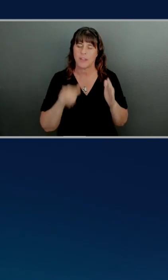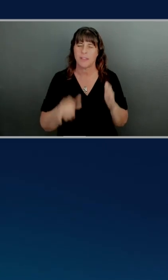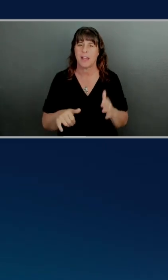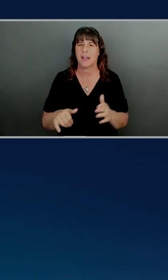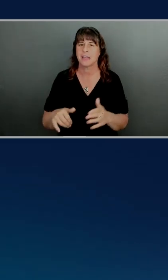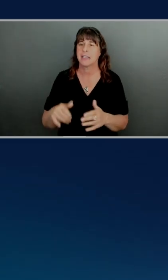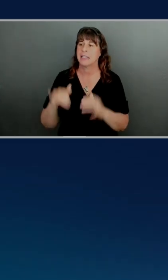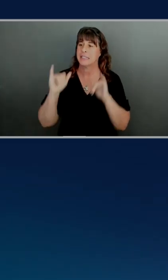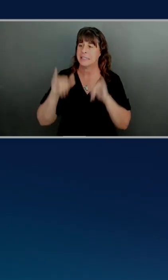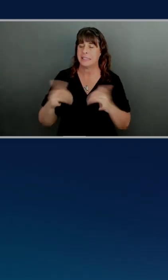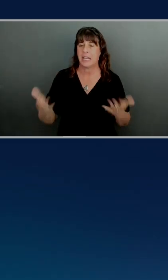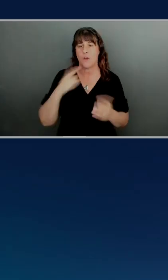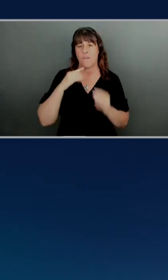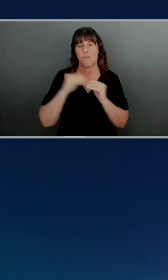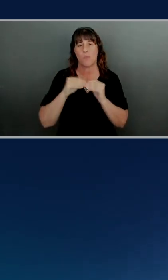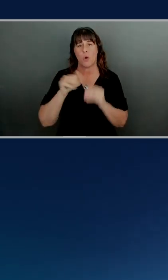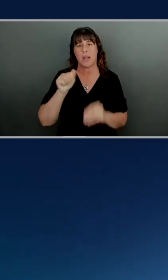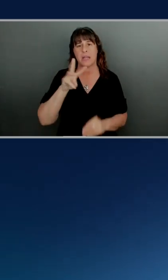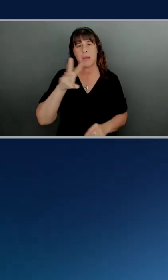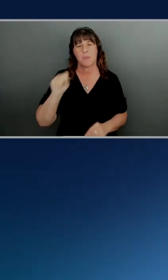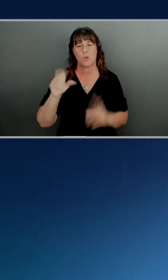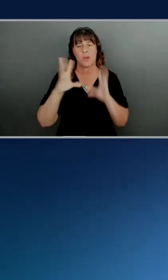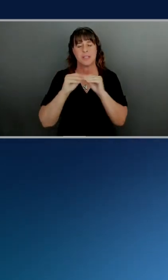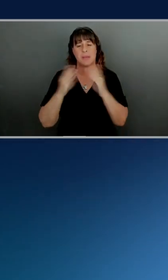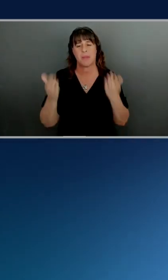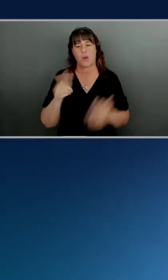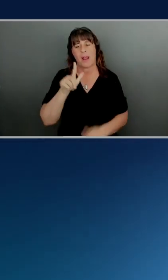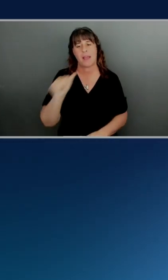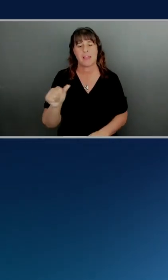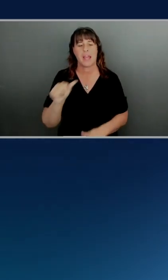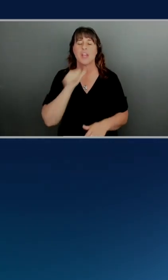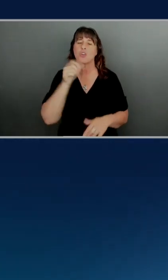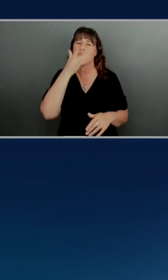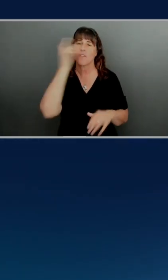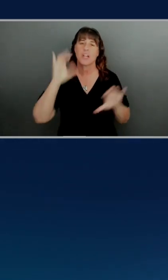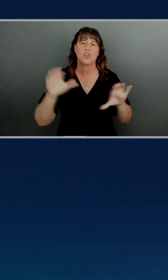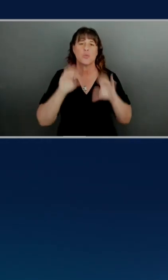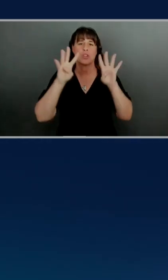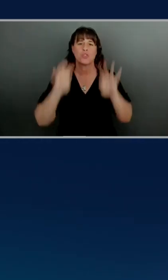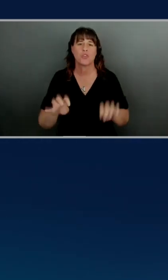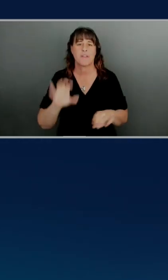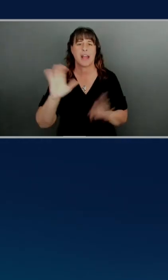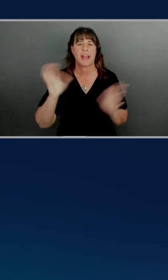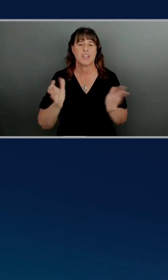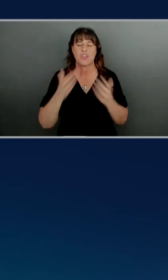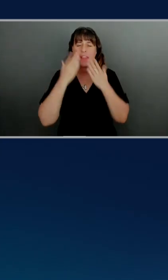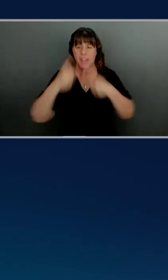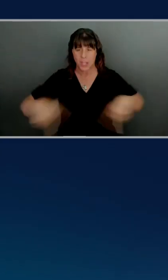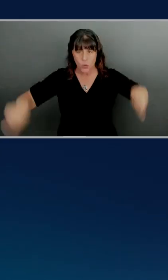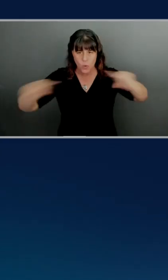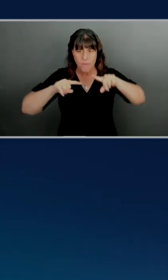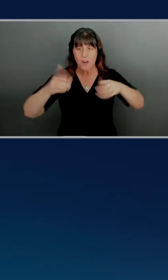from the AWS Summit at Los Angeles. Don't forget to do the survey in the chat. And thank you, everyone. Thank you to our chat